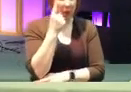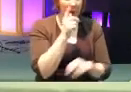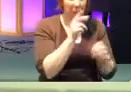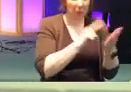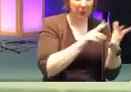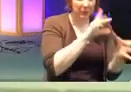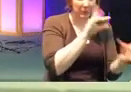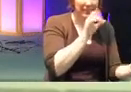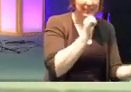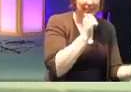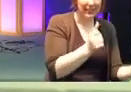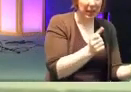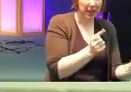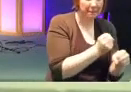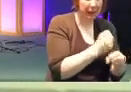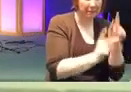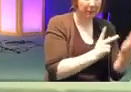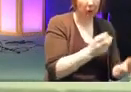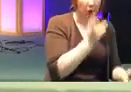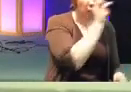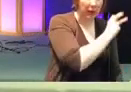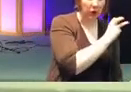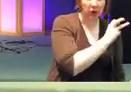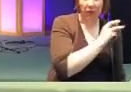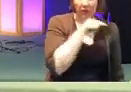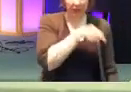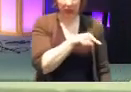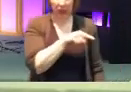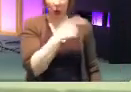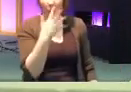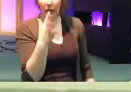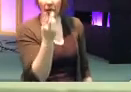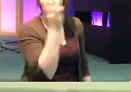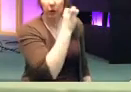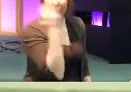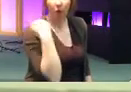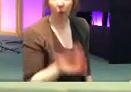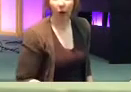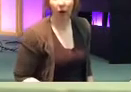weird. Some of those people, they're just weird.